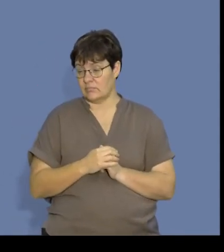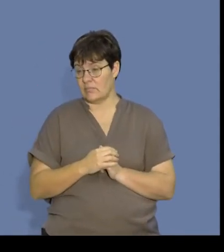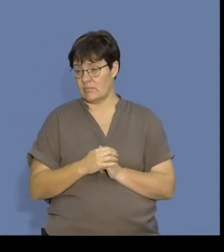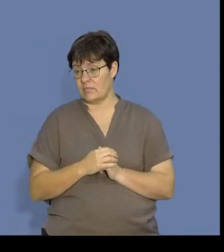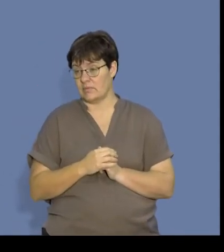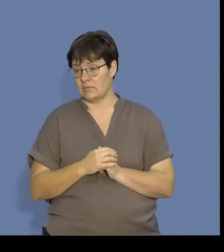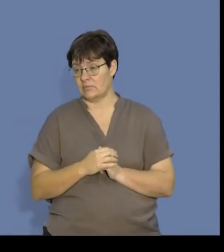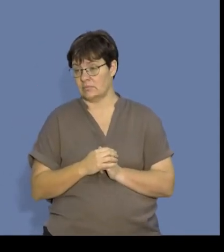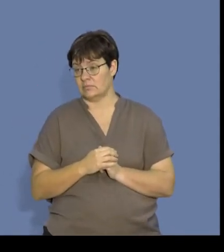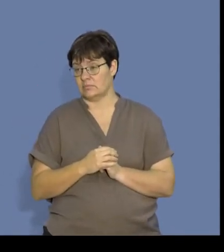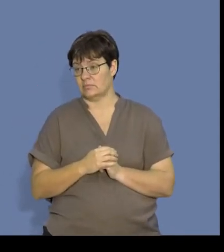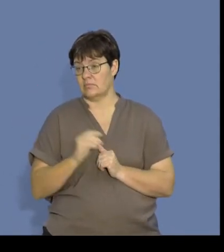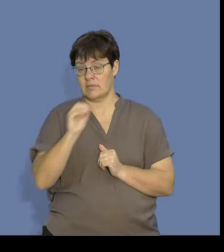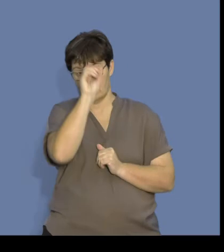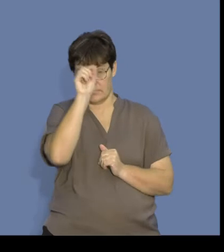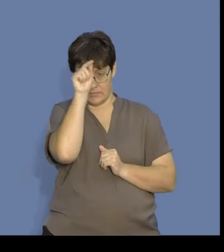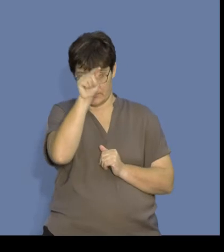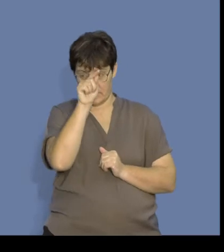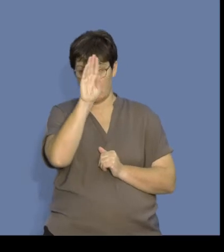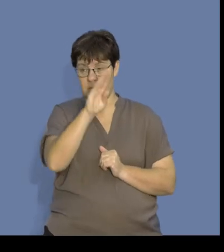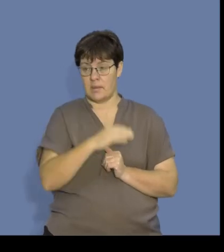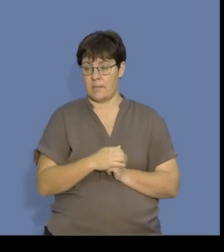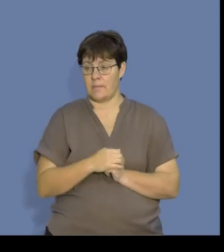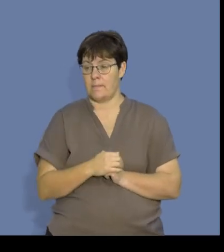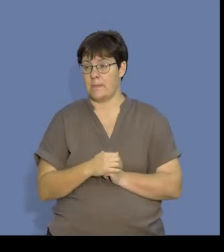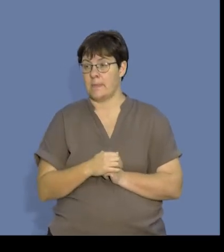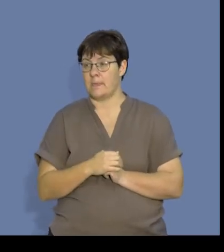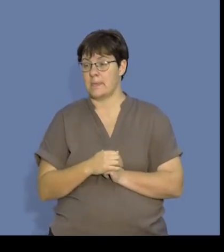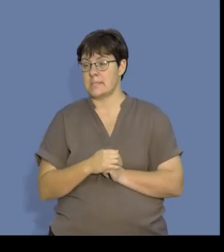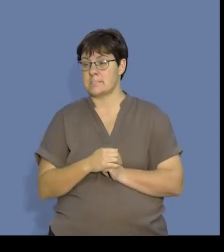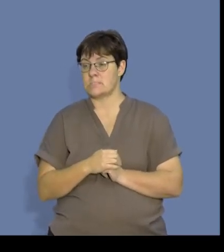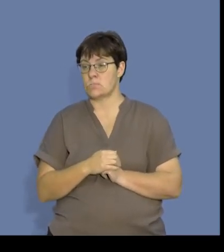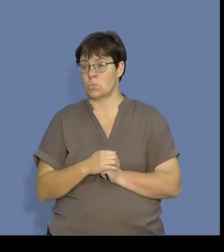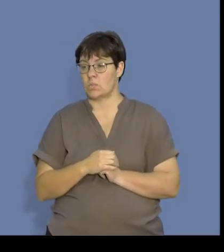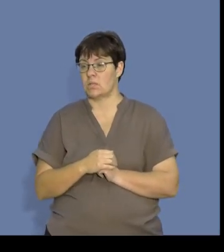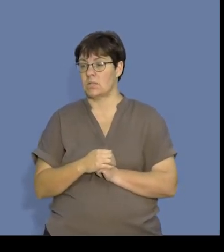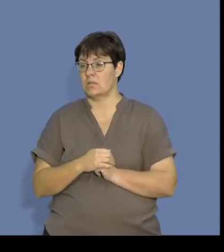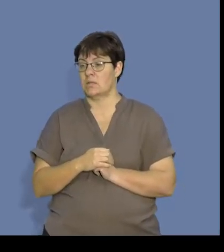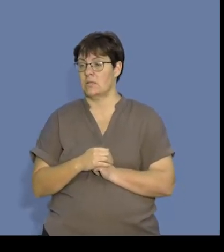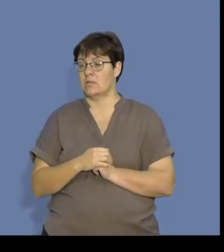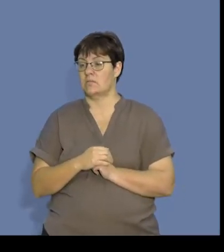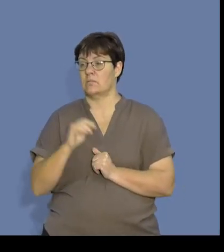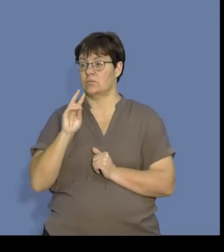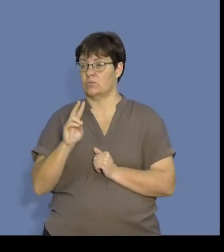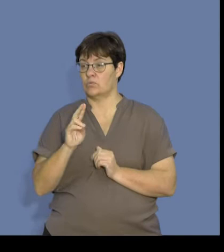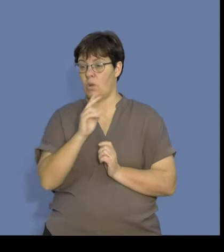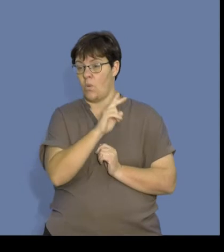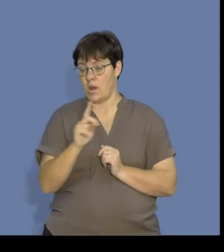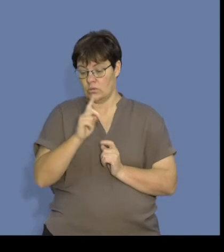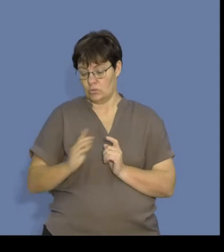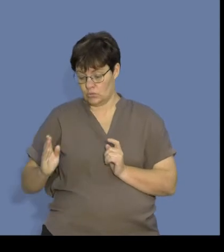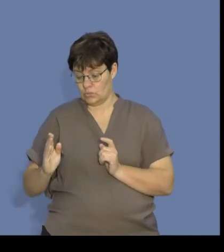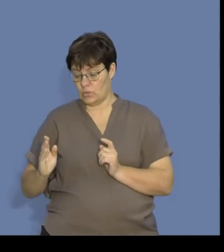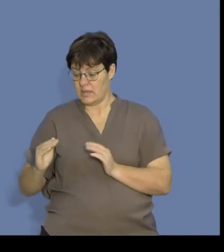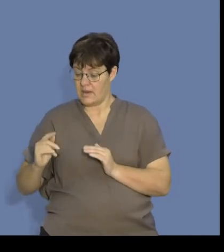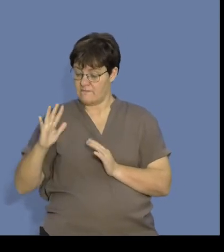right, you must move 3 units up, so it will land you at that point there. And then at 2, you must go